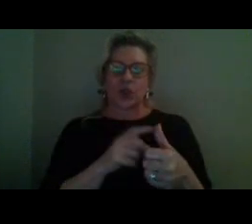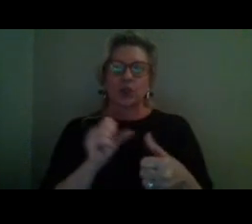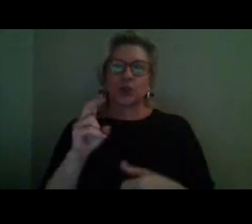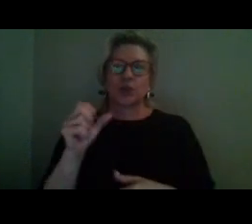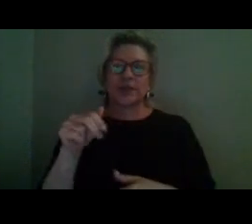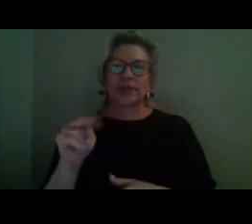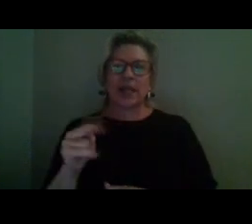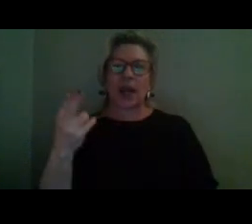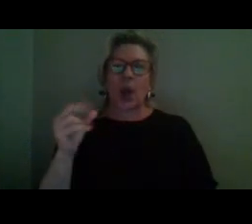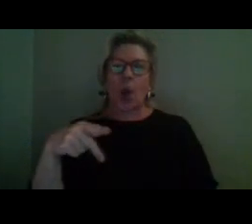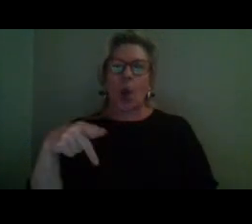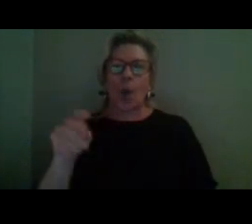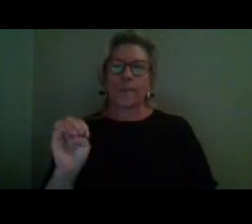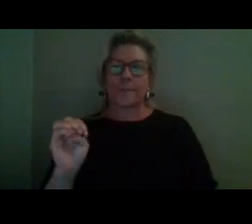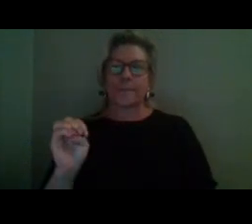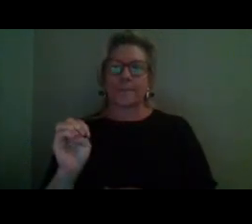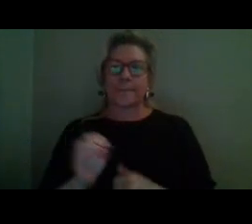Hope.